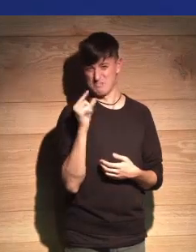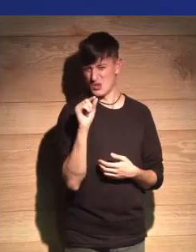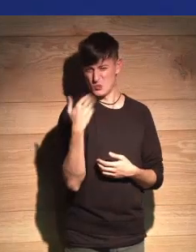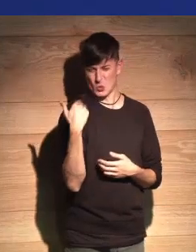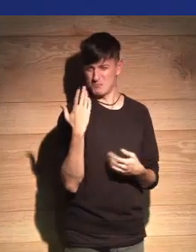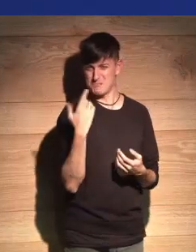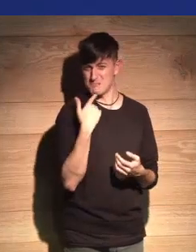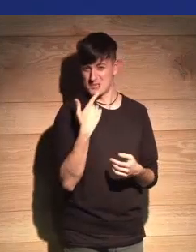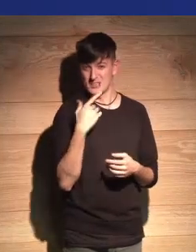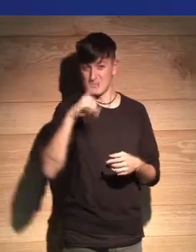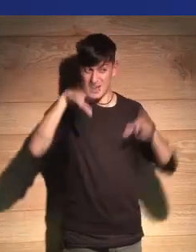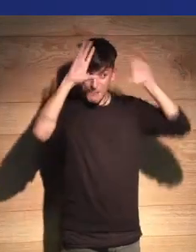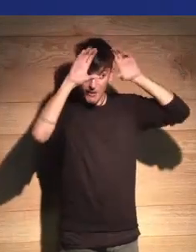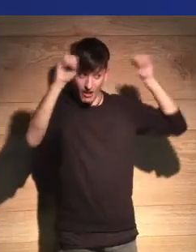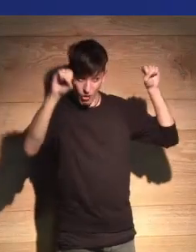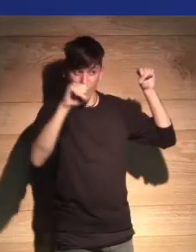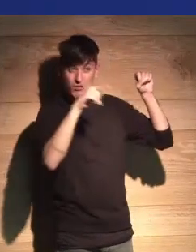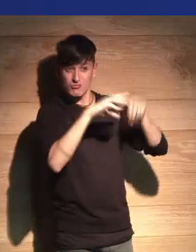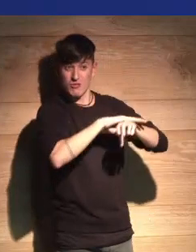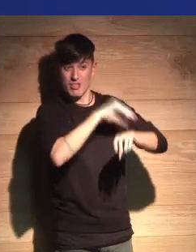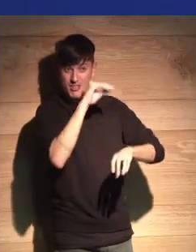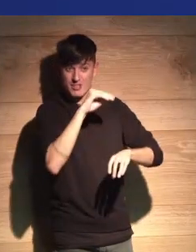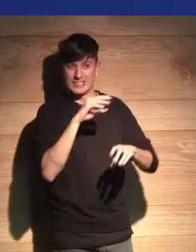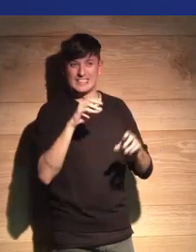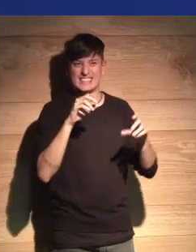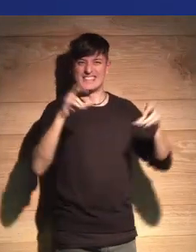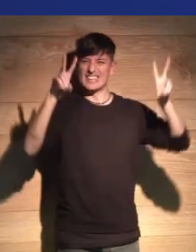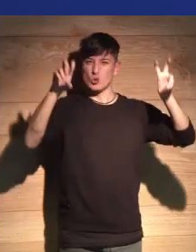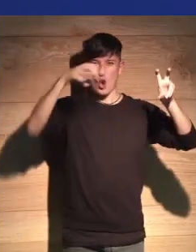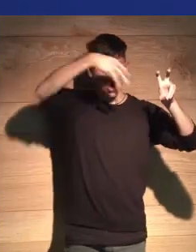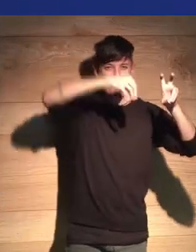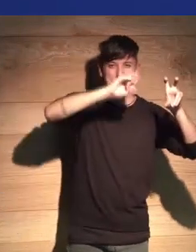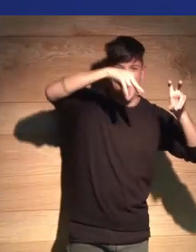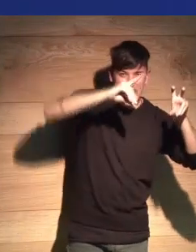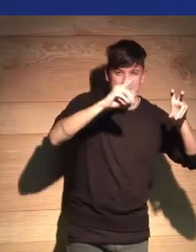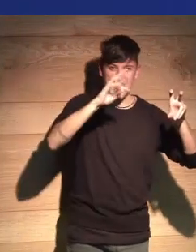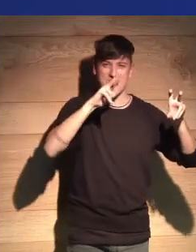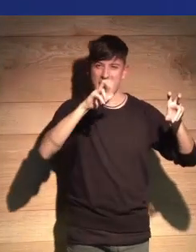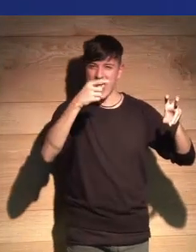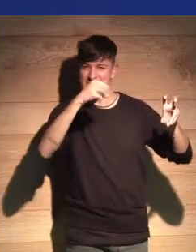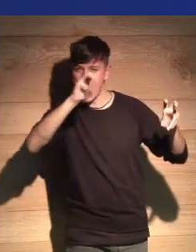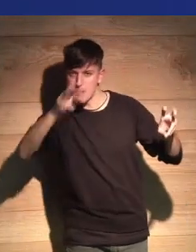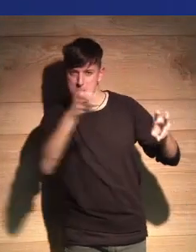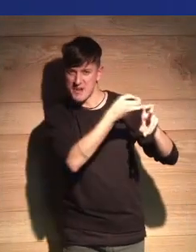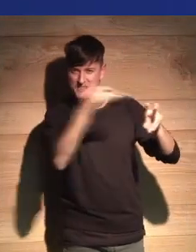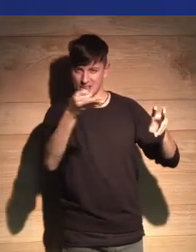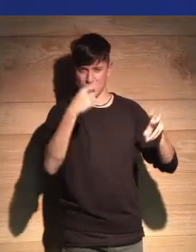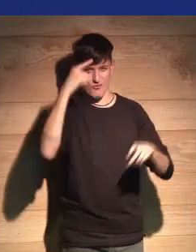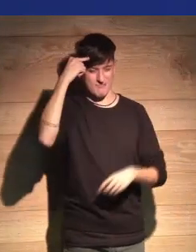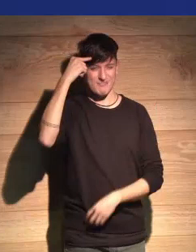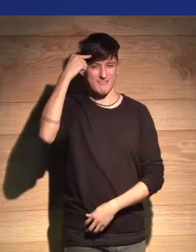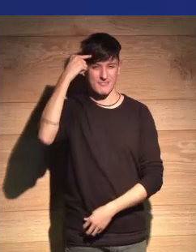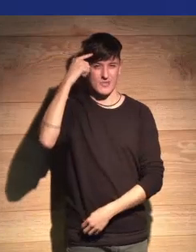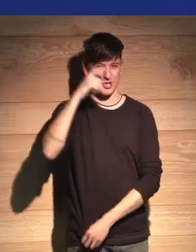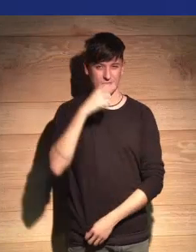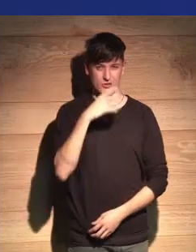As we heard a minute ago, and as the Swedish ambassador said as well, by the way, I love